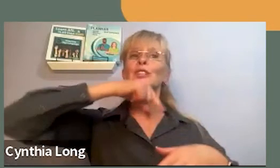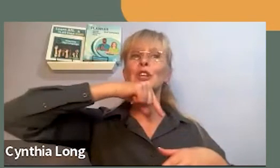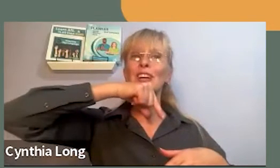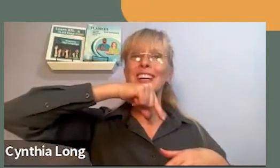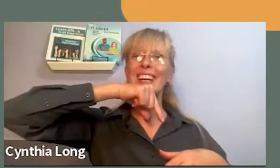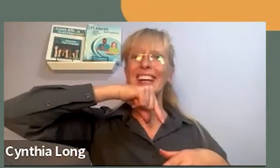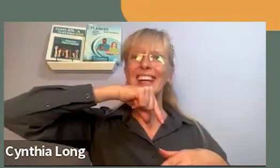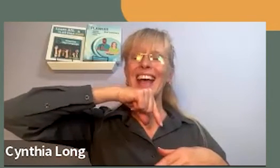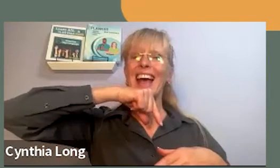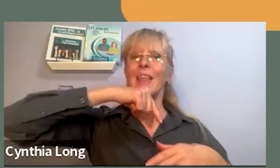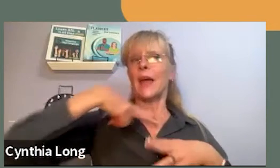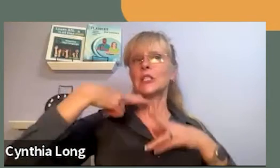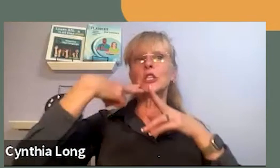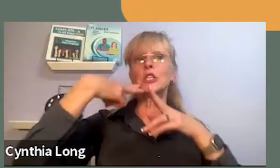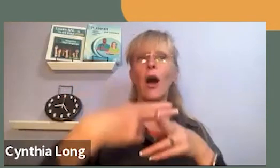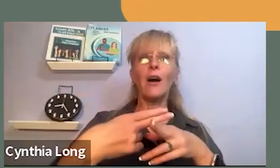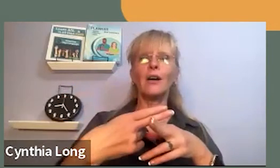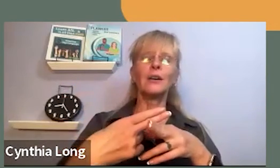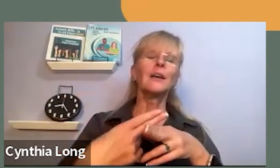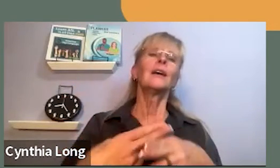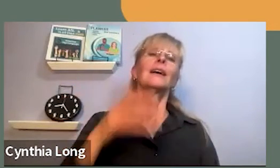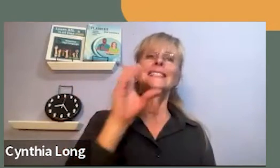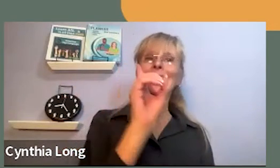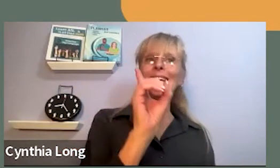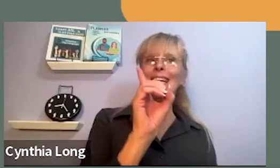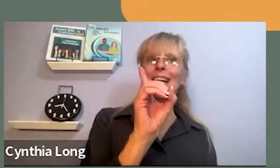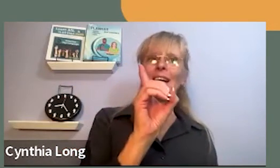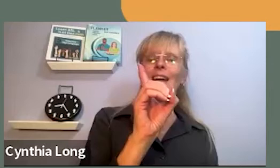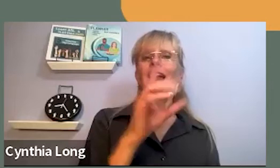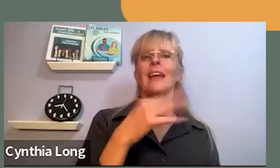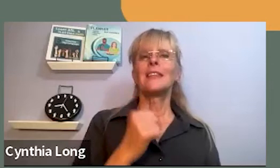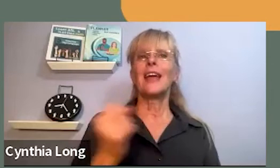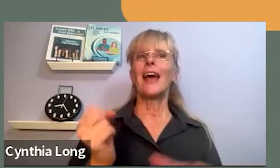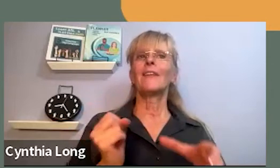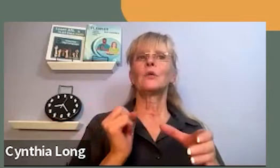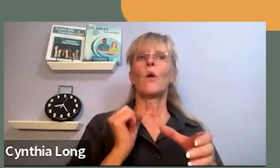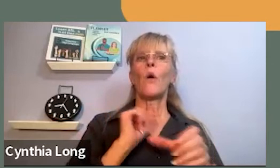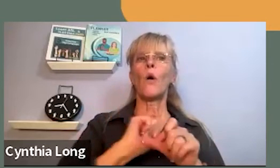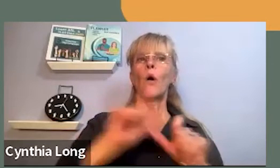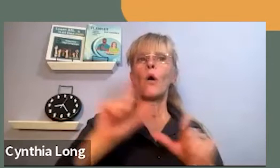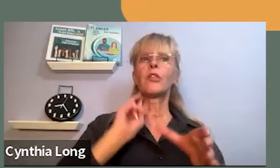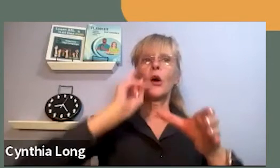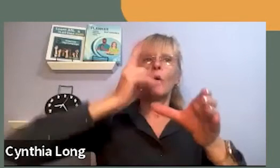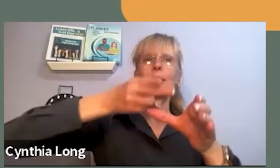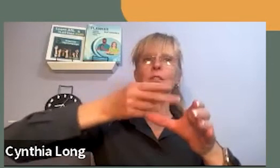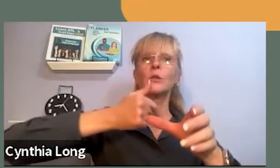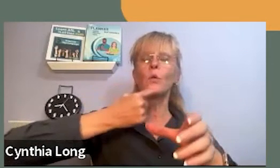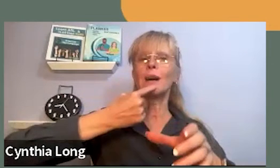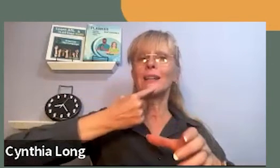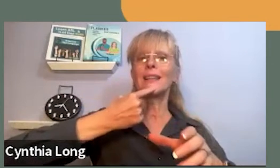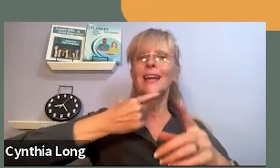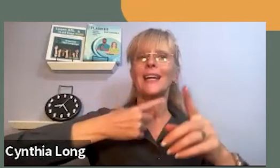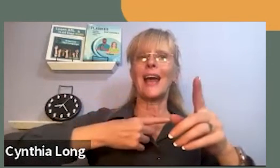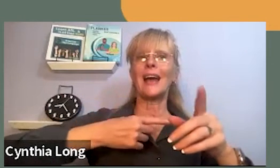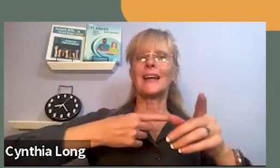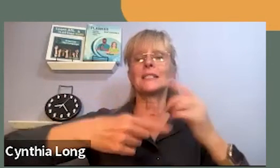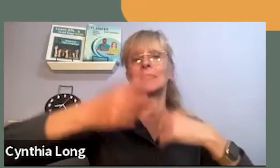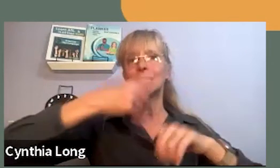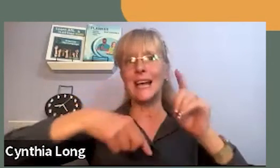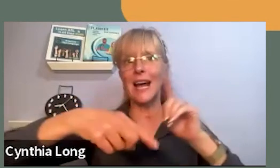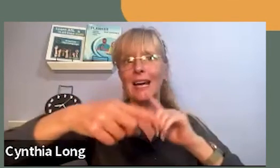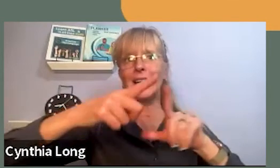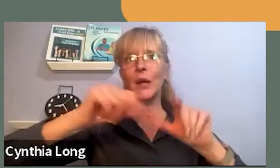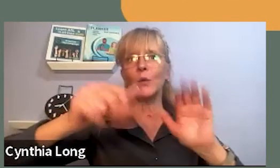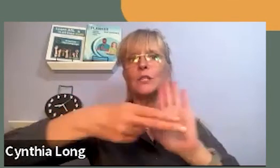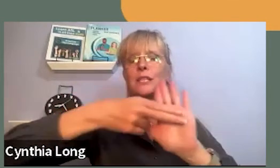to the turkey that's called D. And then they have to all throw it to the one that has